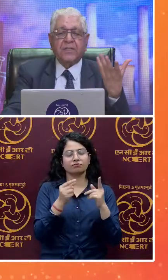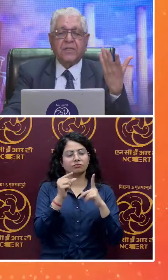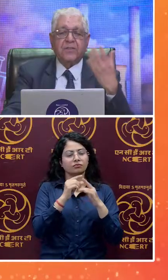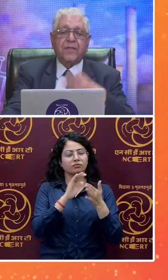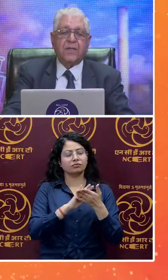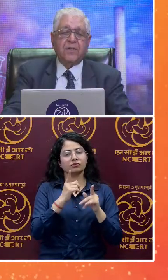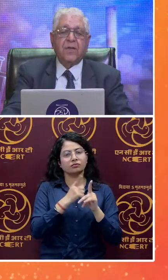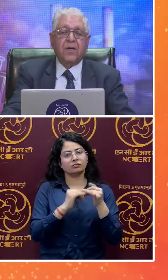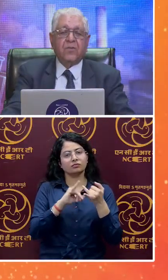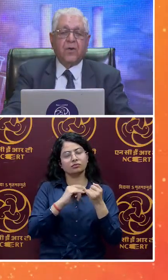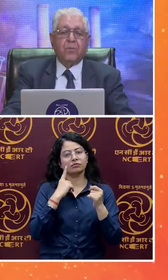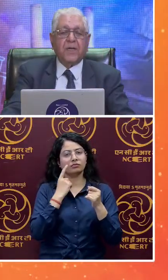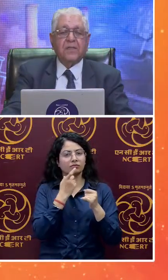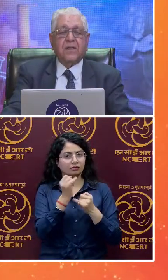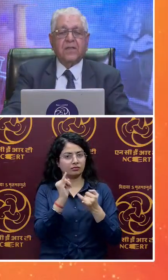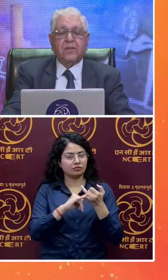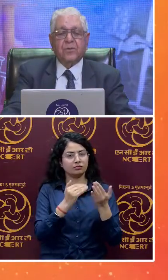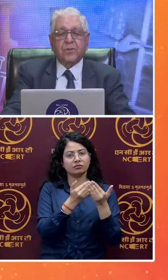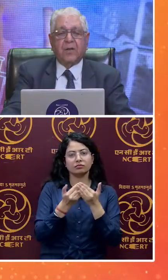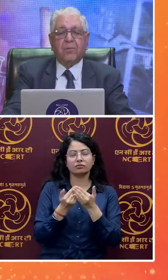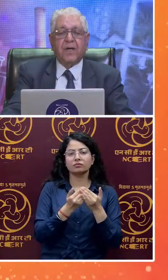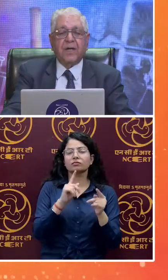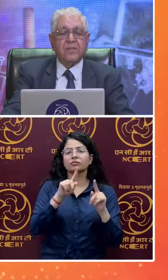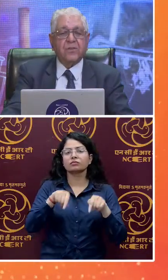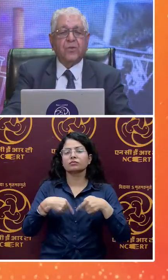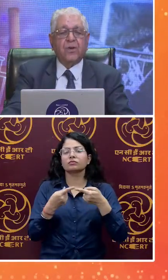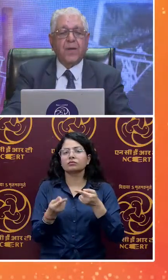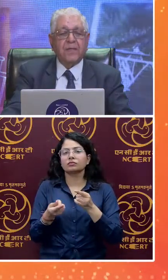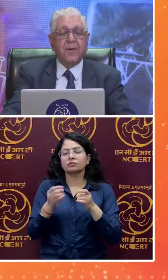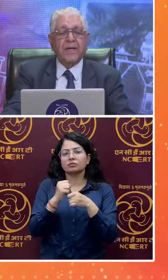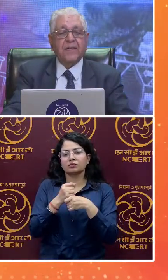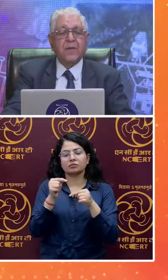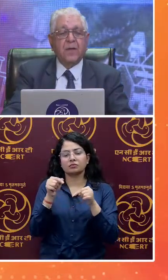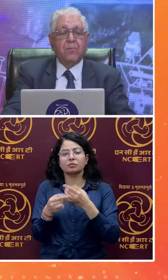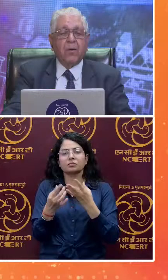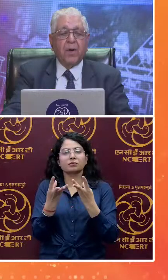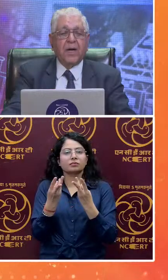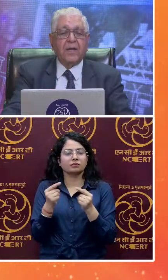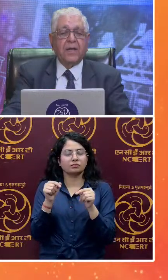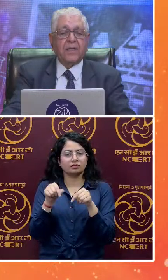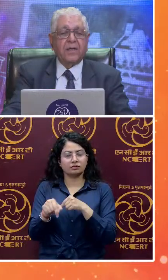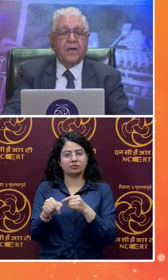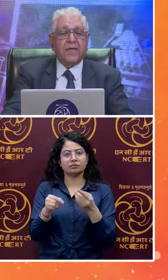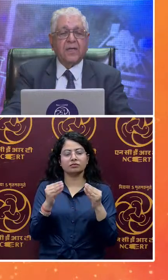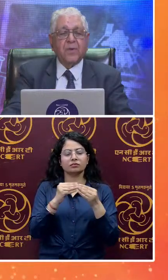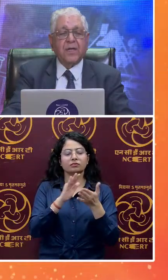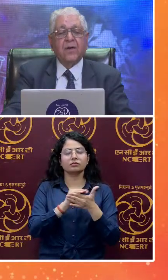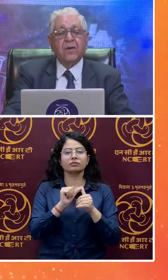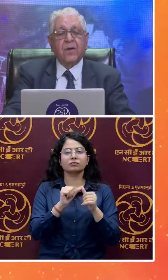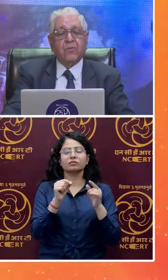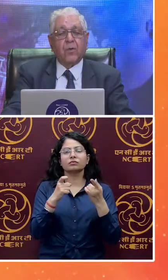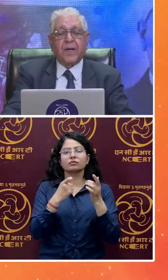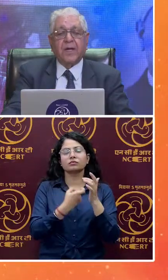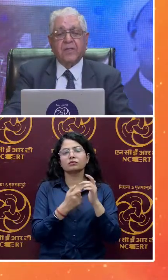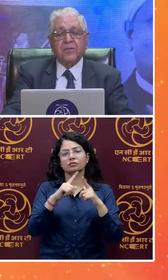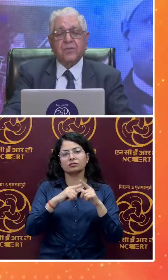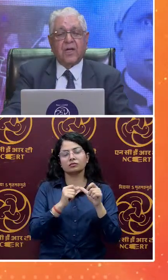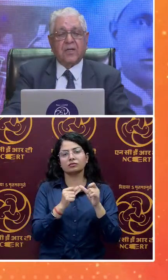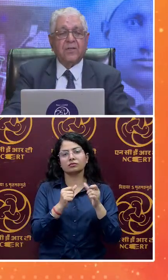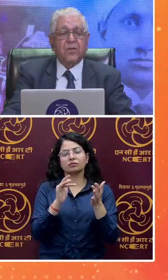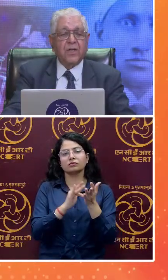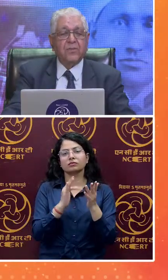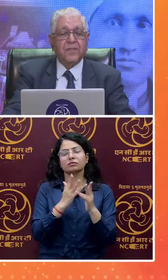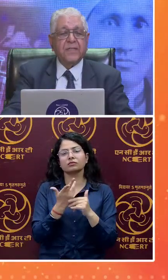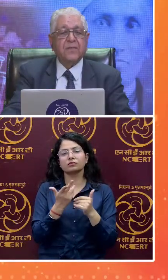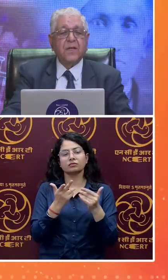got K. Chandrasekharan from Princeton to start building the School of Mathematics. Bhabha had inducted Raja Ramanna from England to start